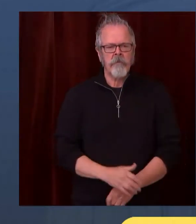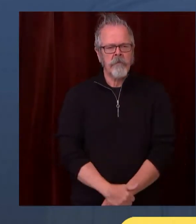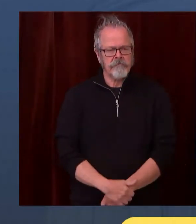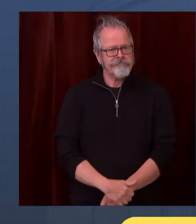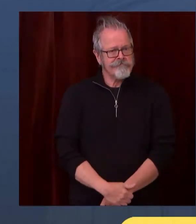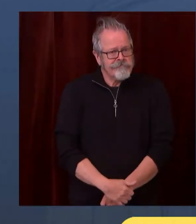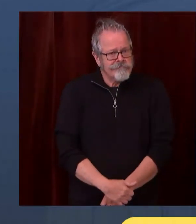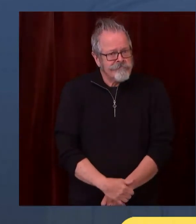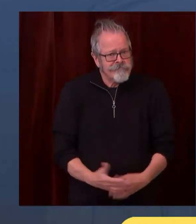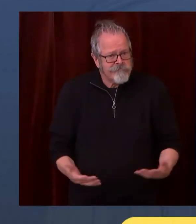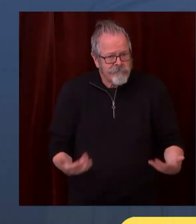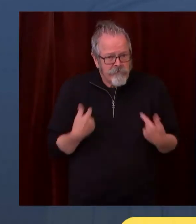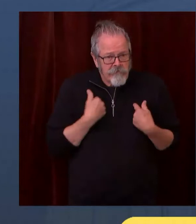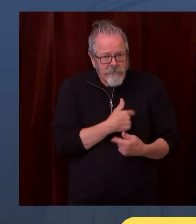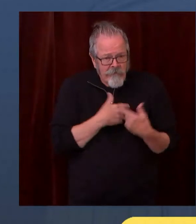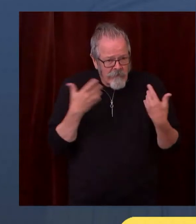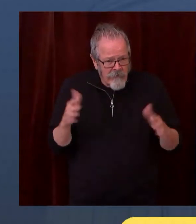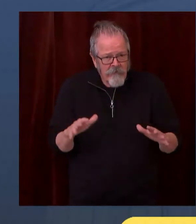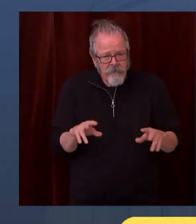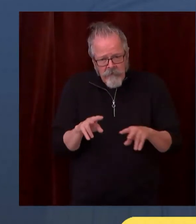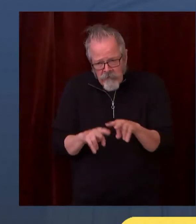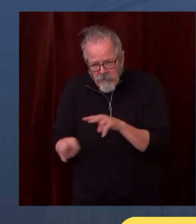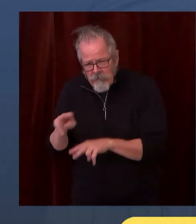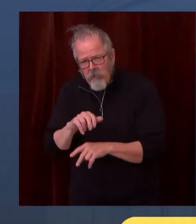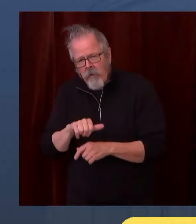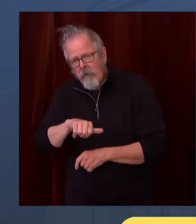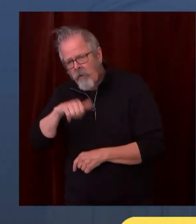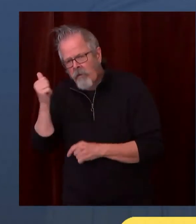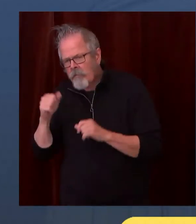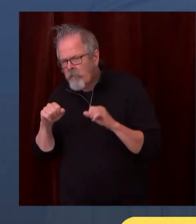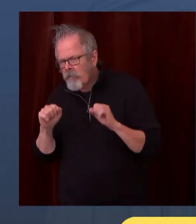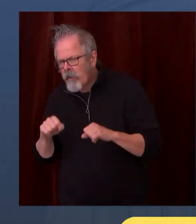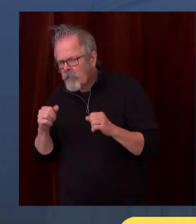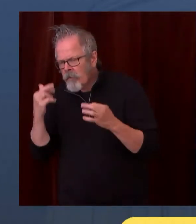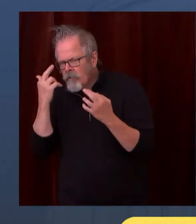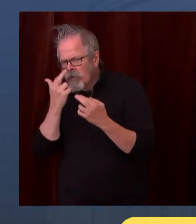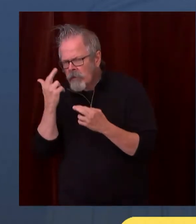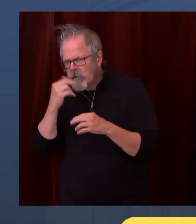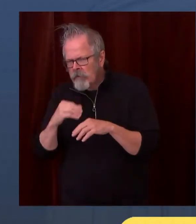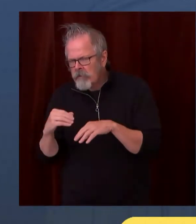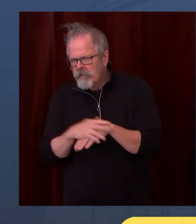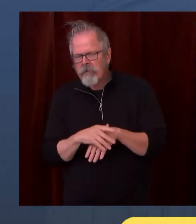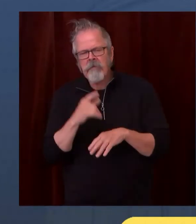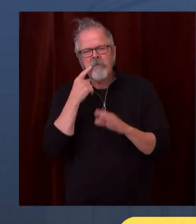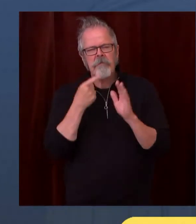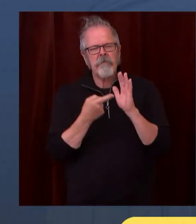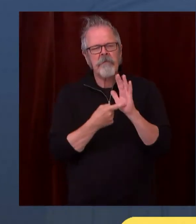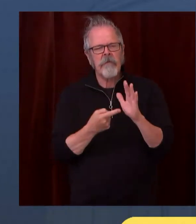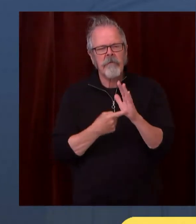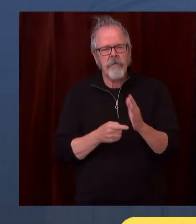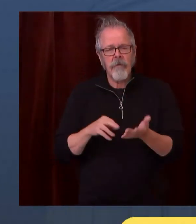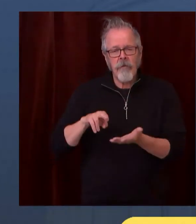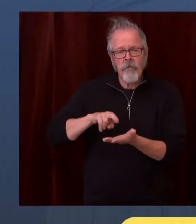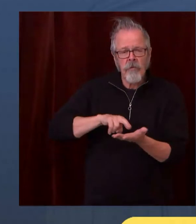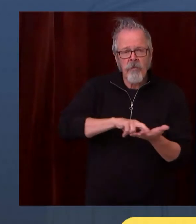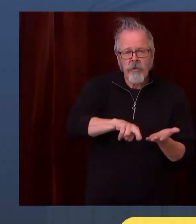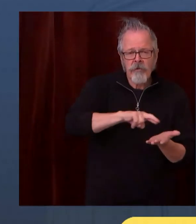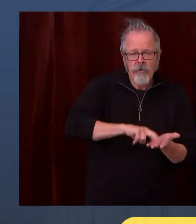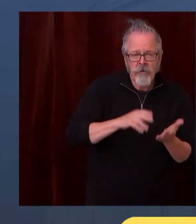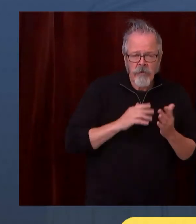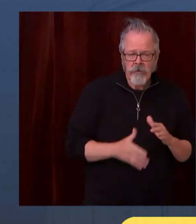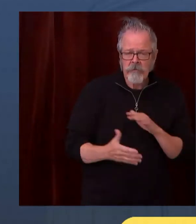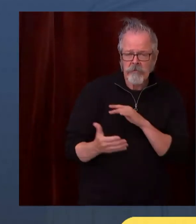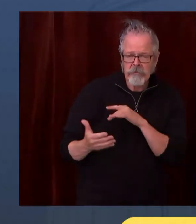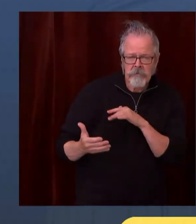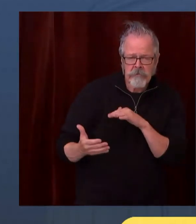than masking. For instance, they looked at mobility data. Mobility data is when you look at cell phone